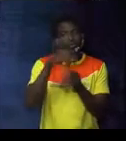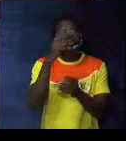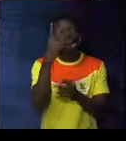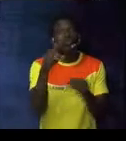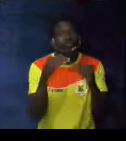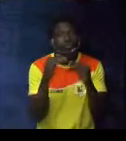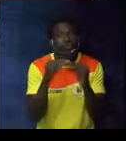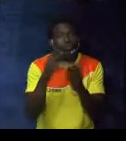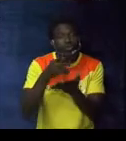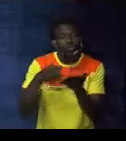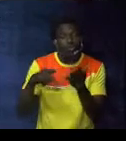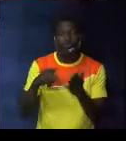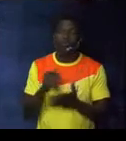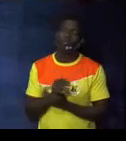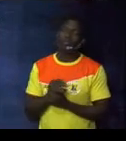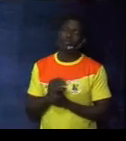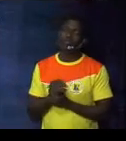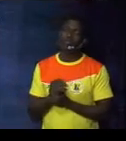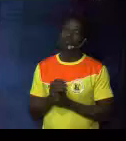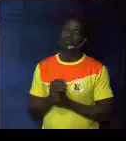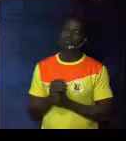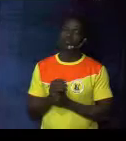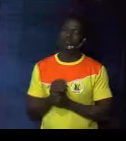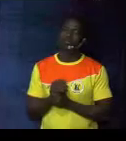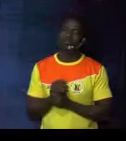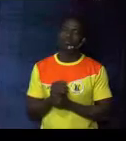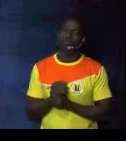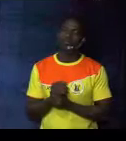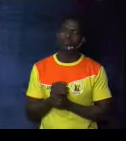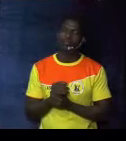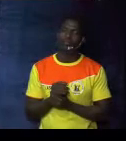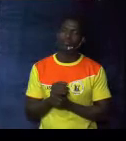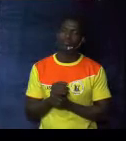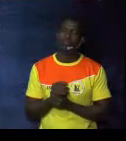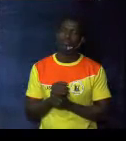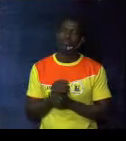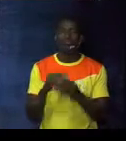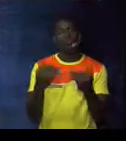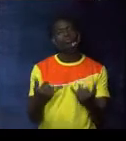parts. This red part here is the same as this other red part on top.